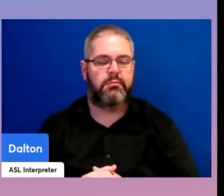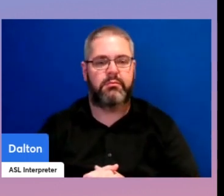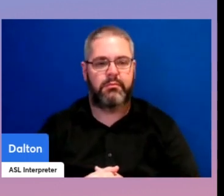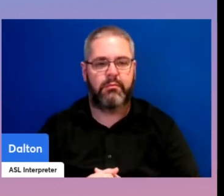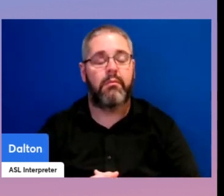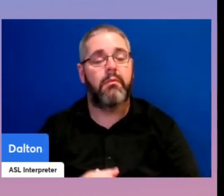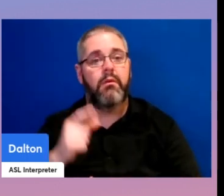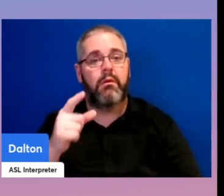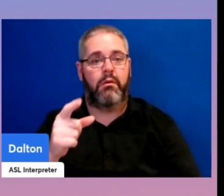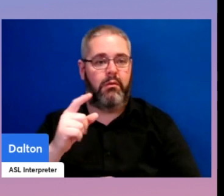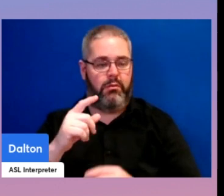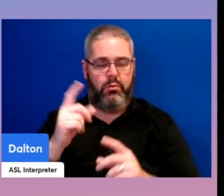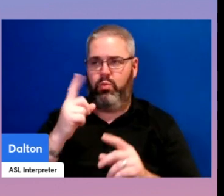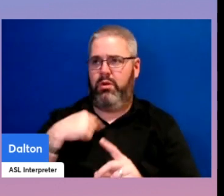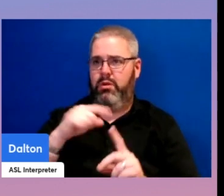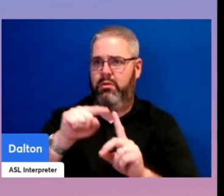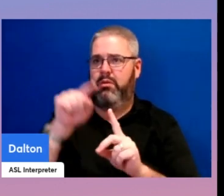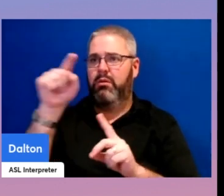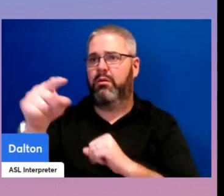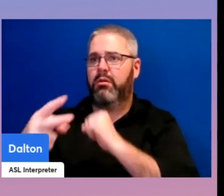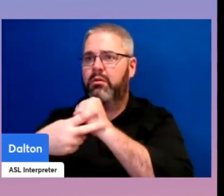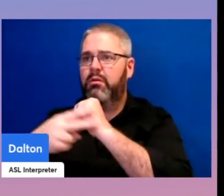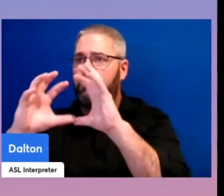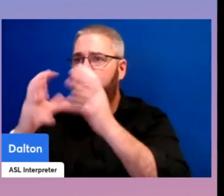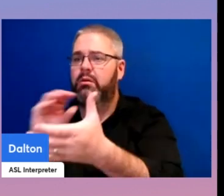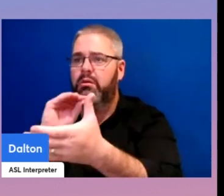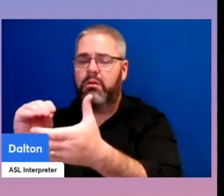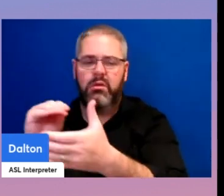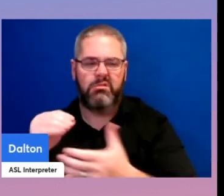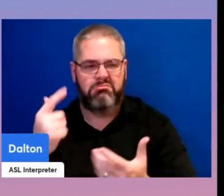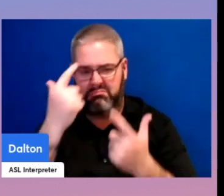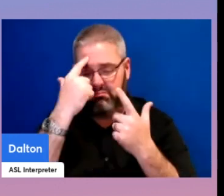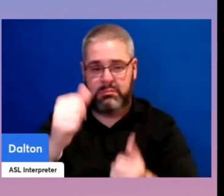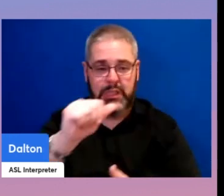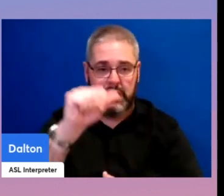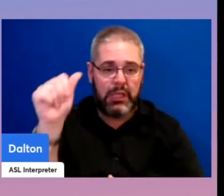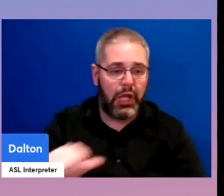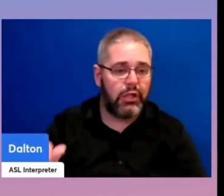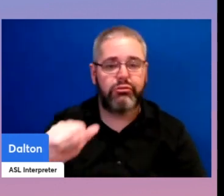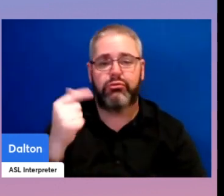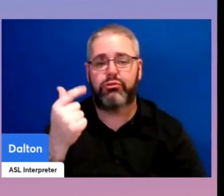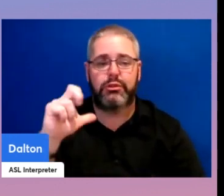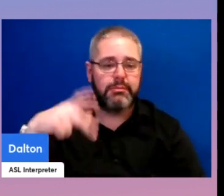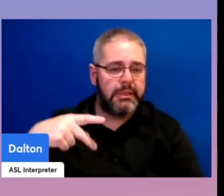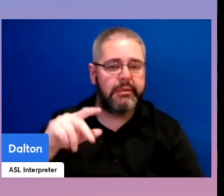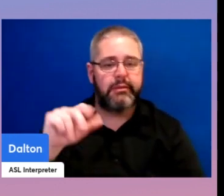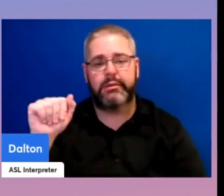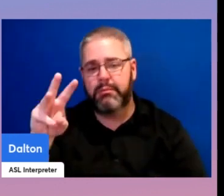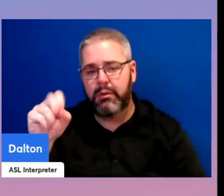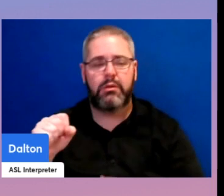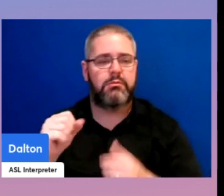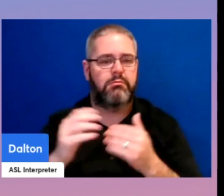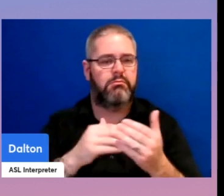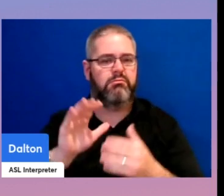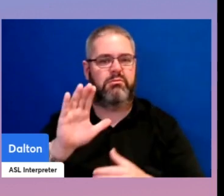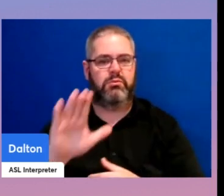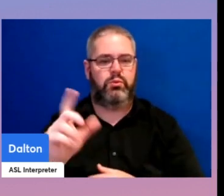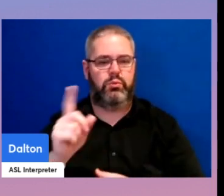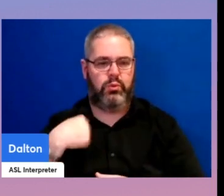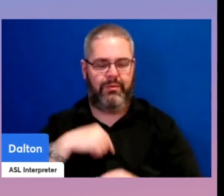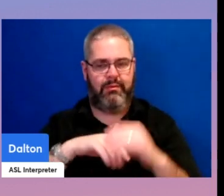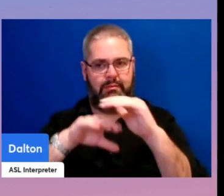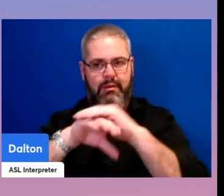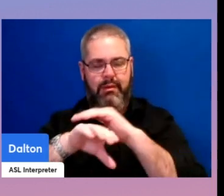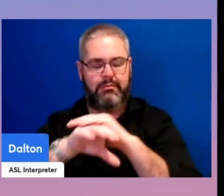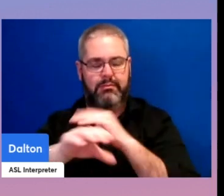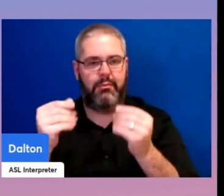destination, whether it is AWS, GCP, or Azure, we would need to ensure that the appropriate access to Secret Manager